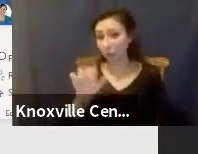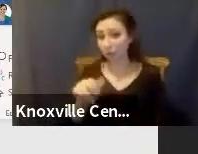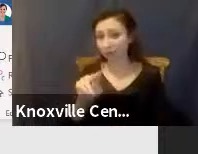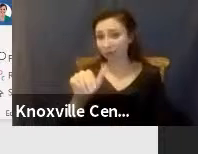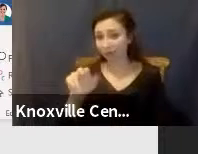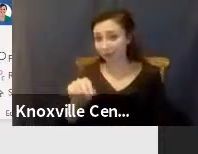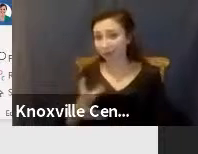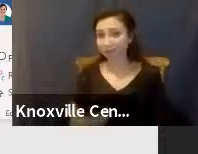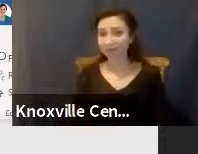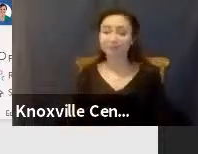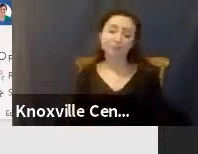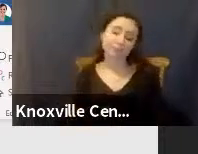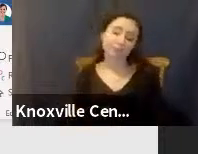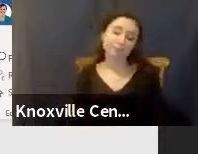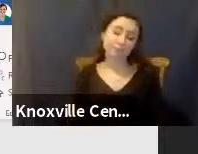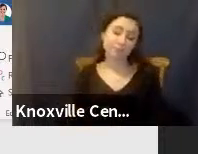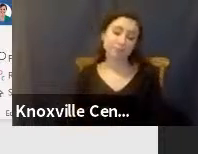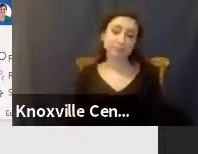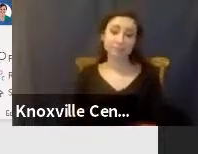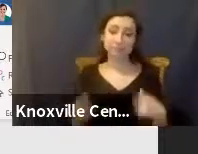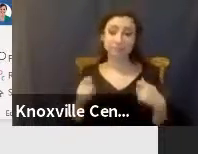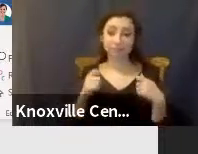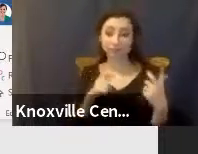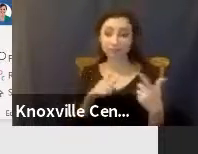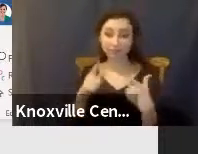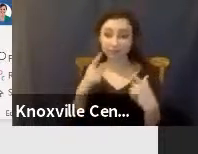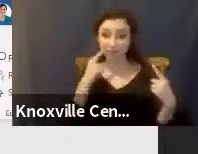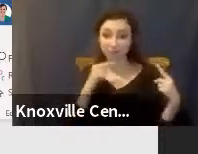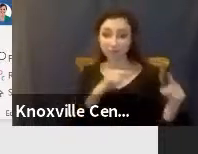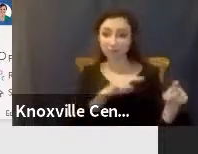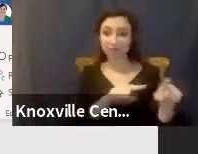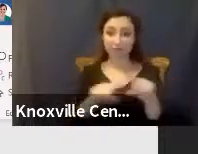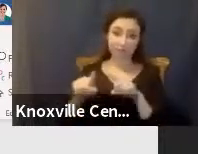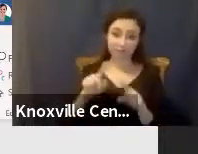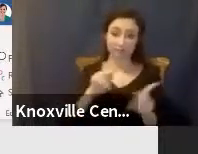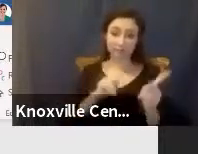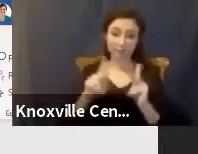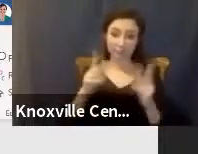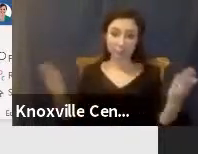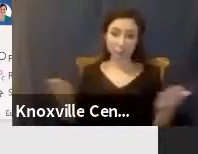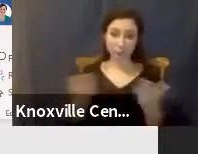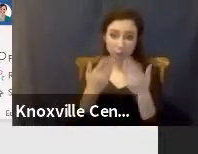So we have voted unanimously among the folks who are there. So we